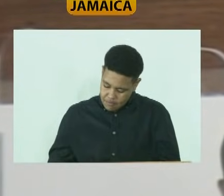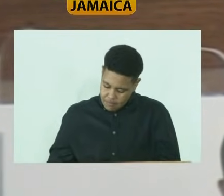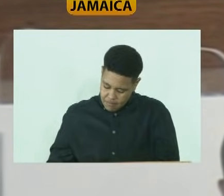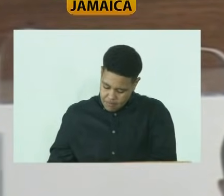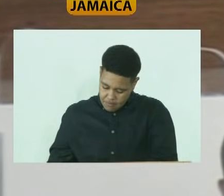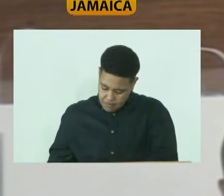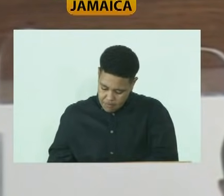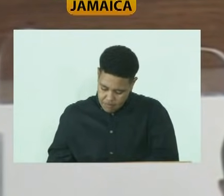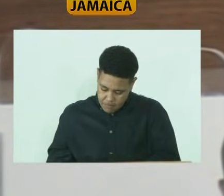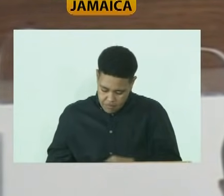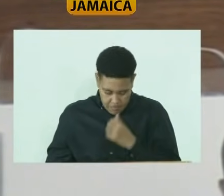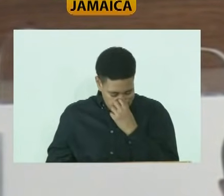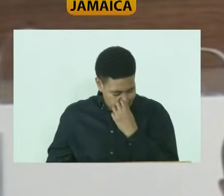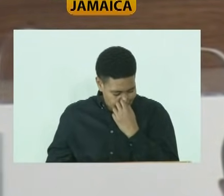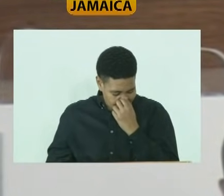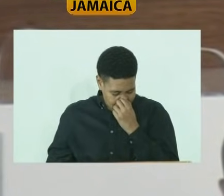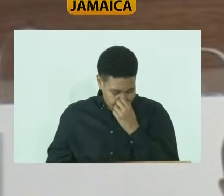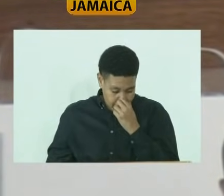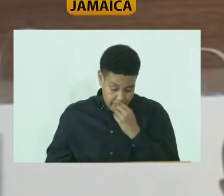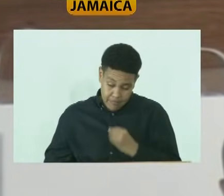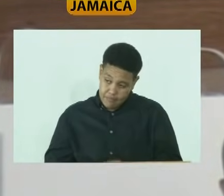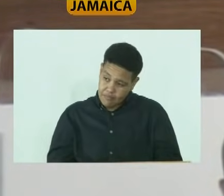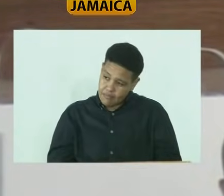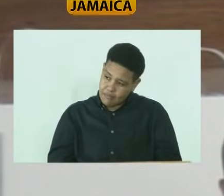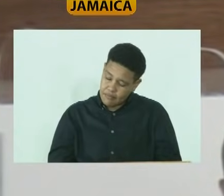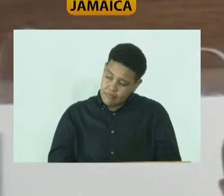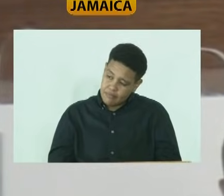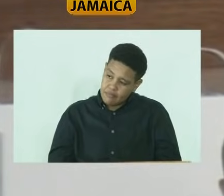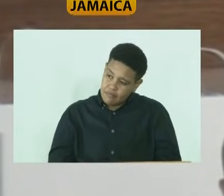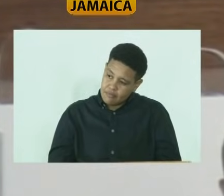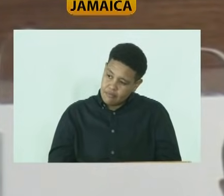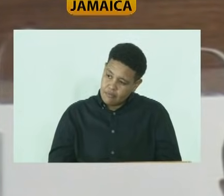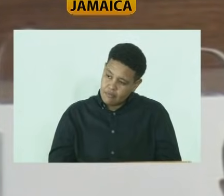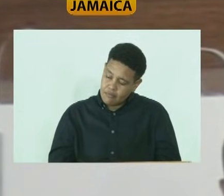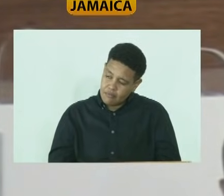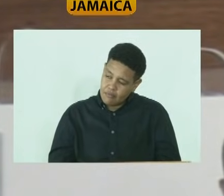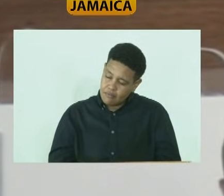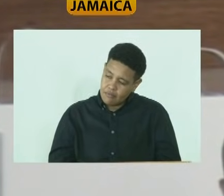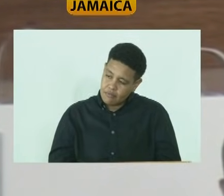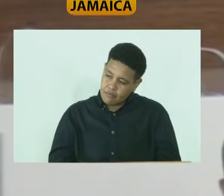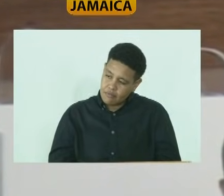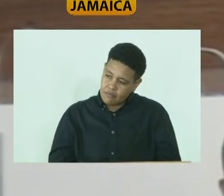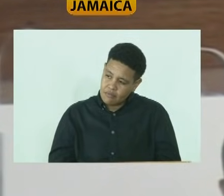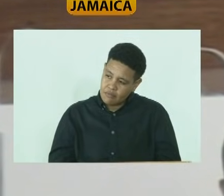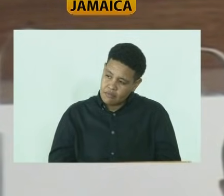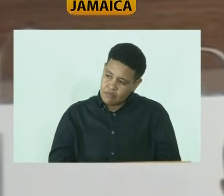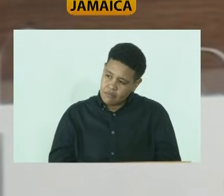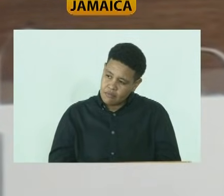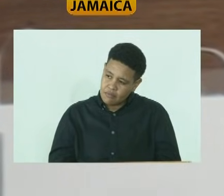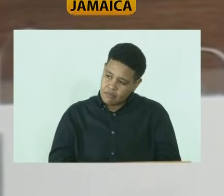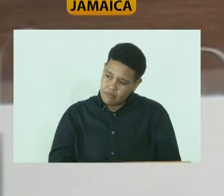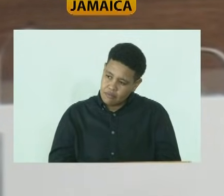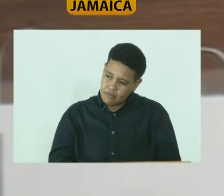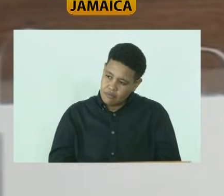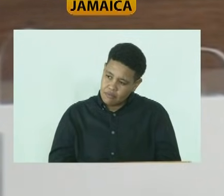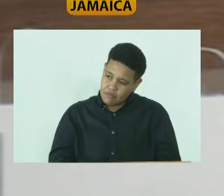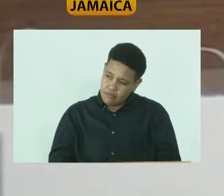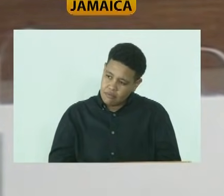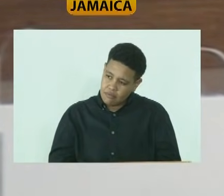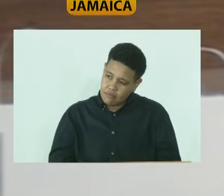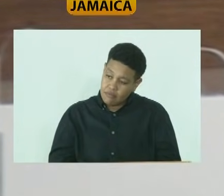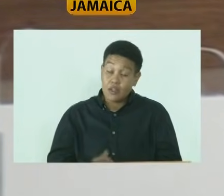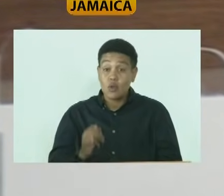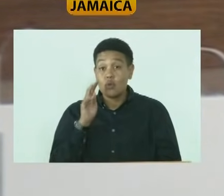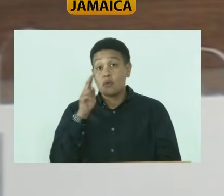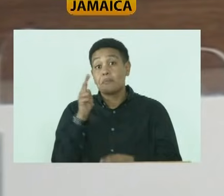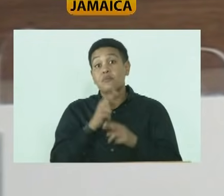and the commitments I made in my sectoral presentation. Provision of technological solutions. Madam Speaker,